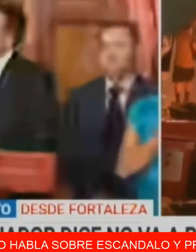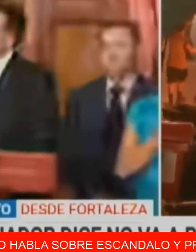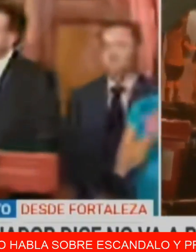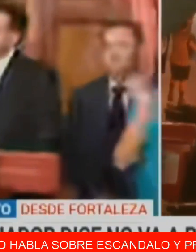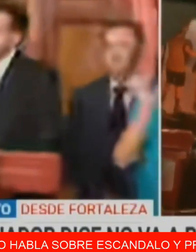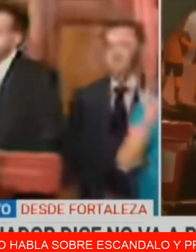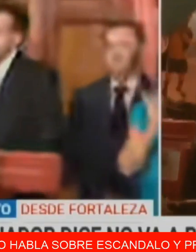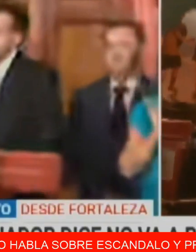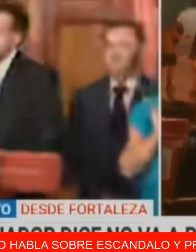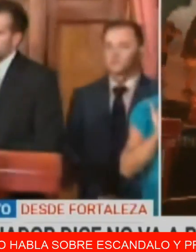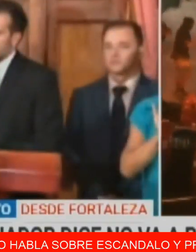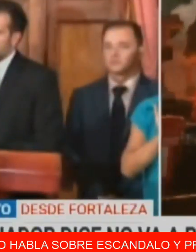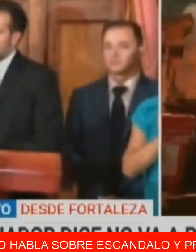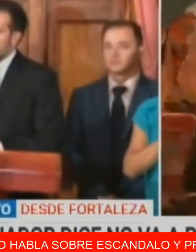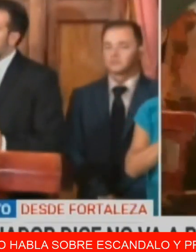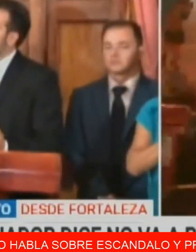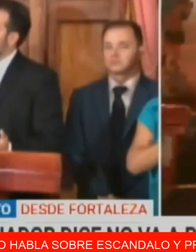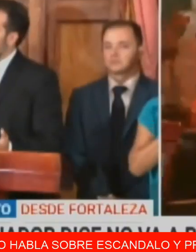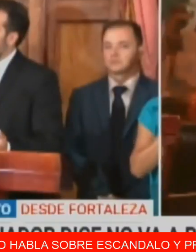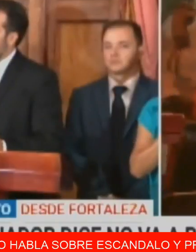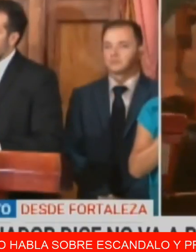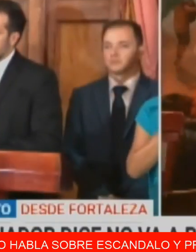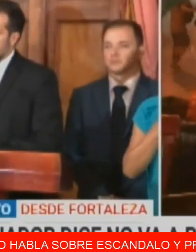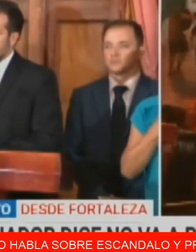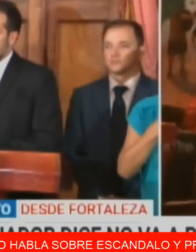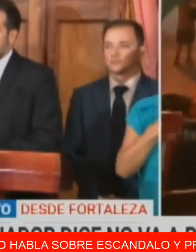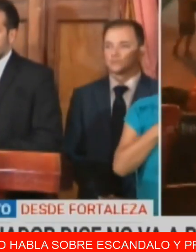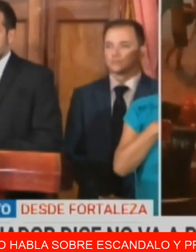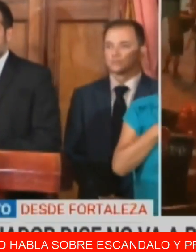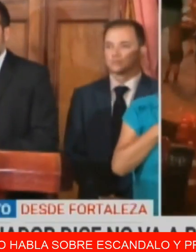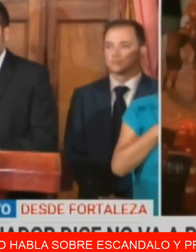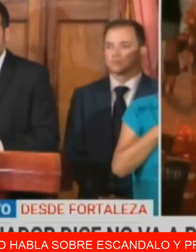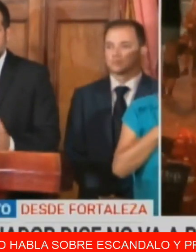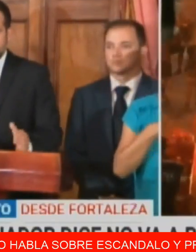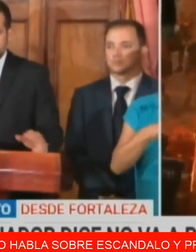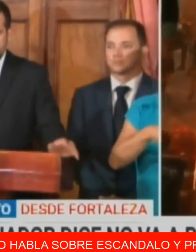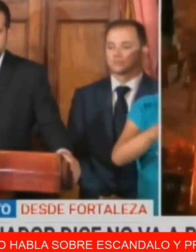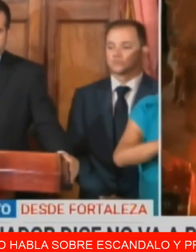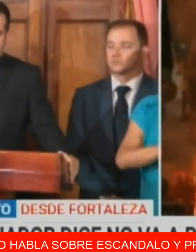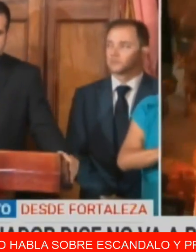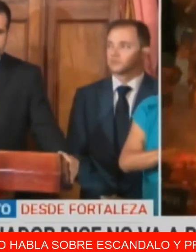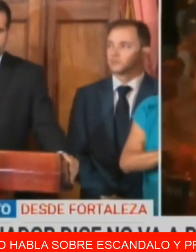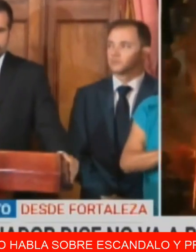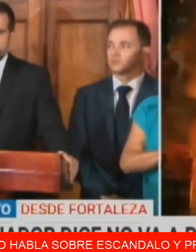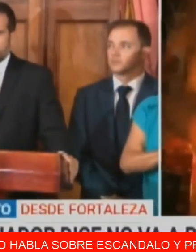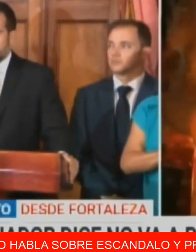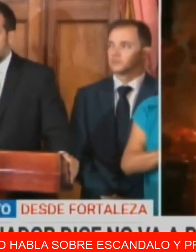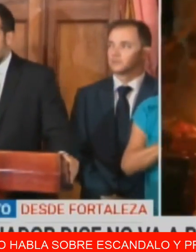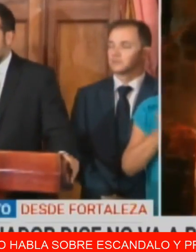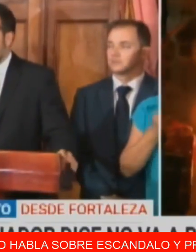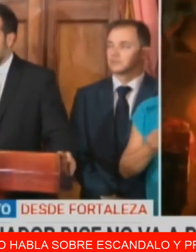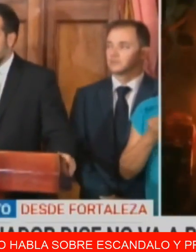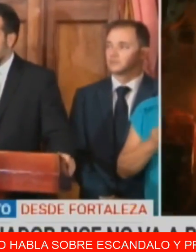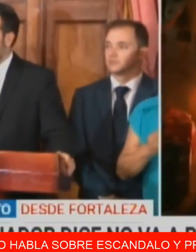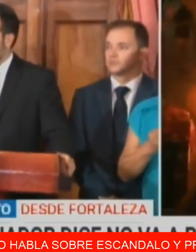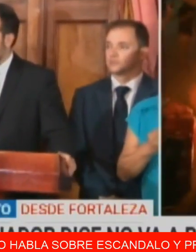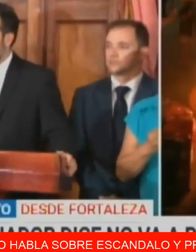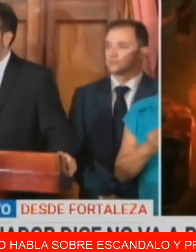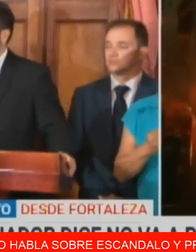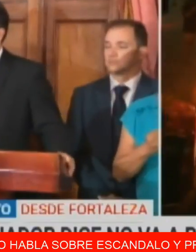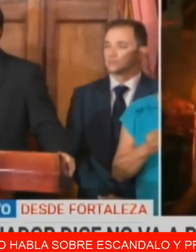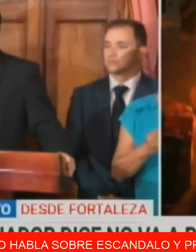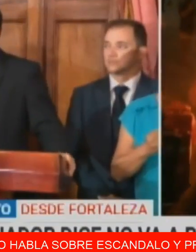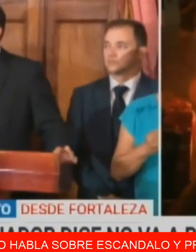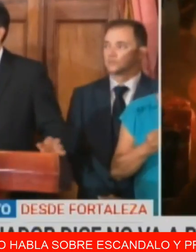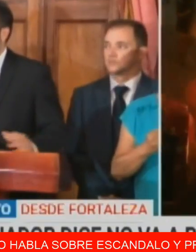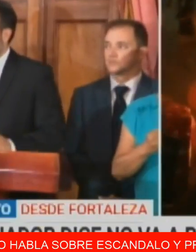with little interruption on some of the commitments that we had on Puerto Rico. And lastly, I've been working particularly